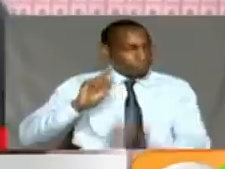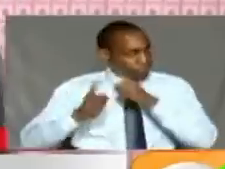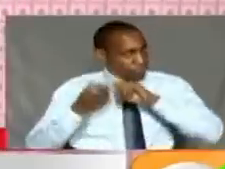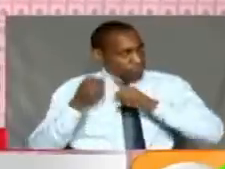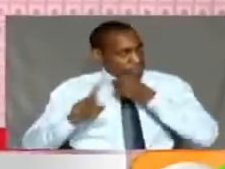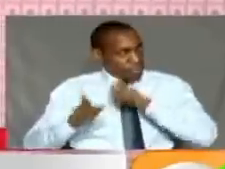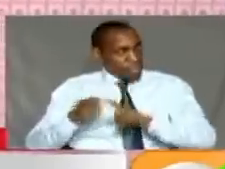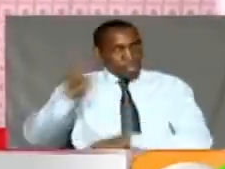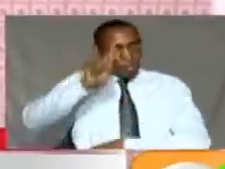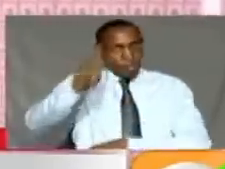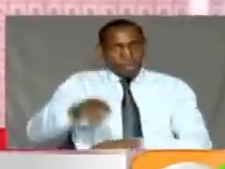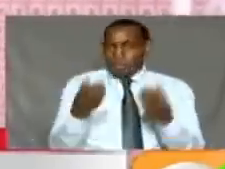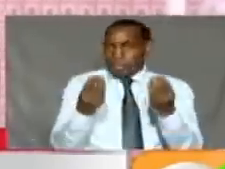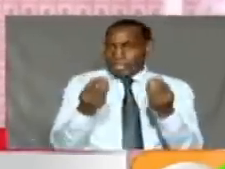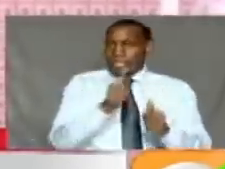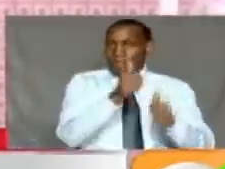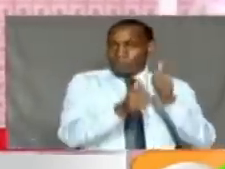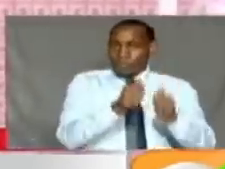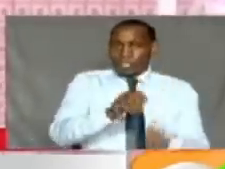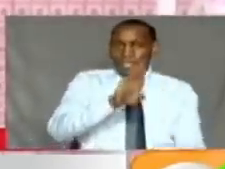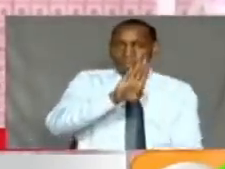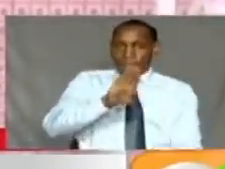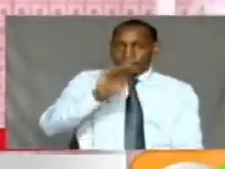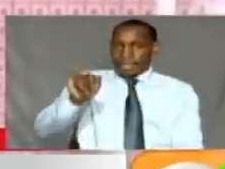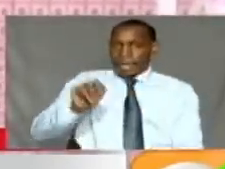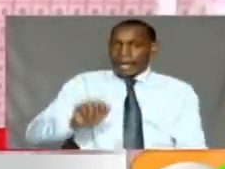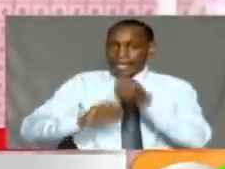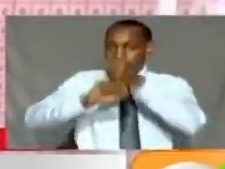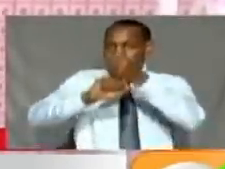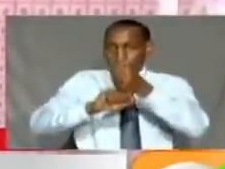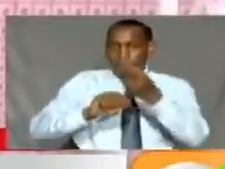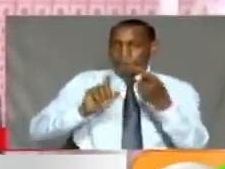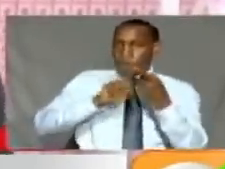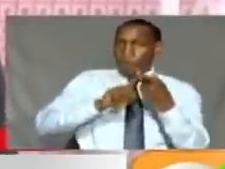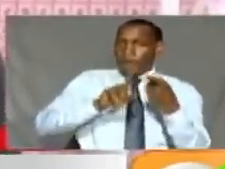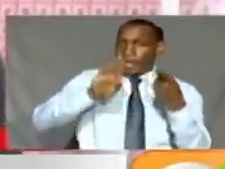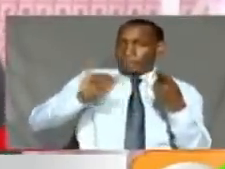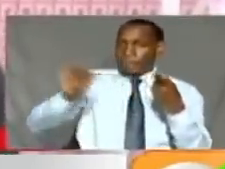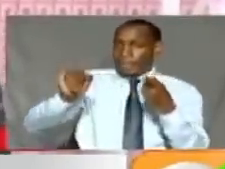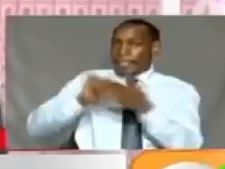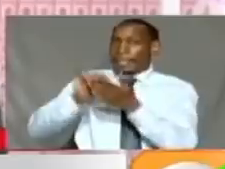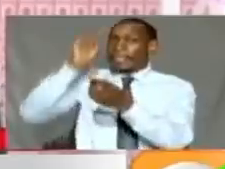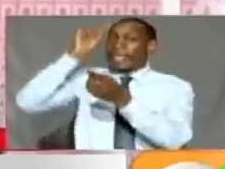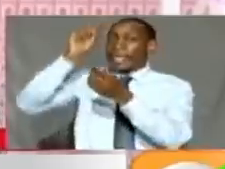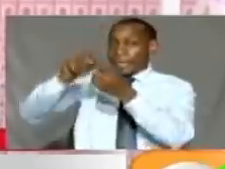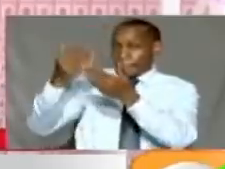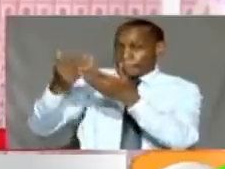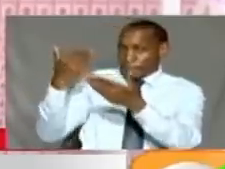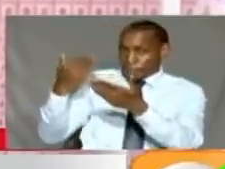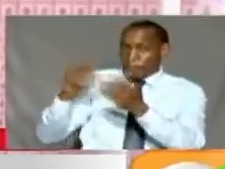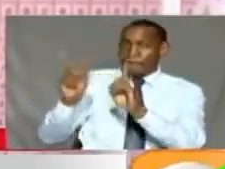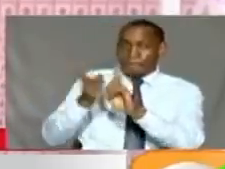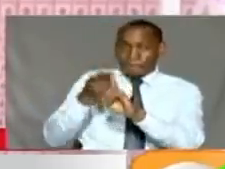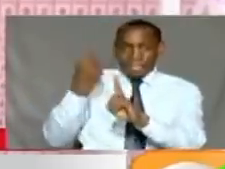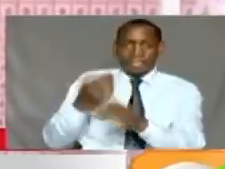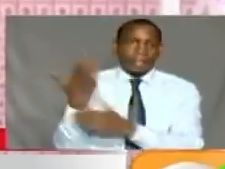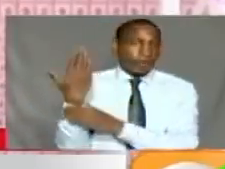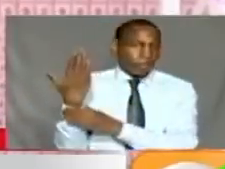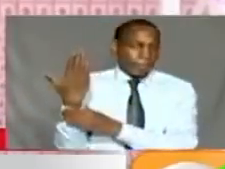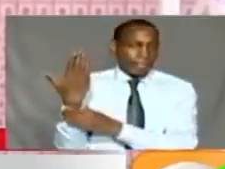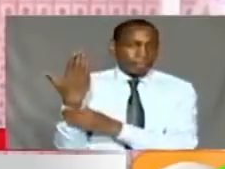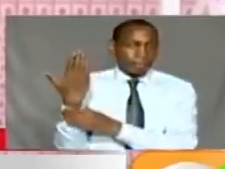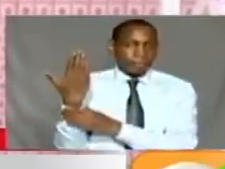question. Which BBI are we supporting? Is it the one that was intended for? The initial